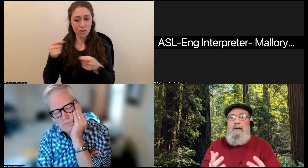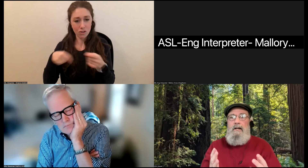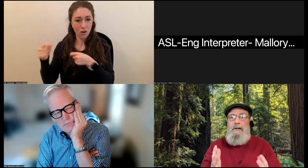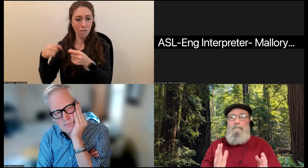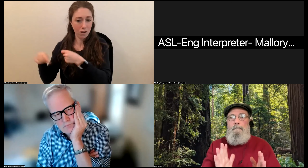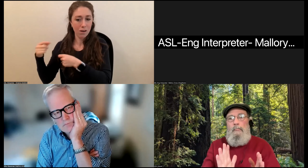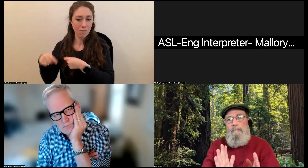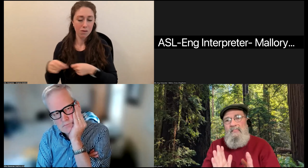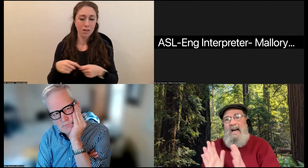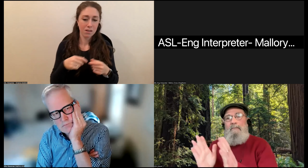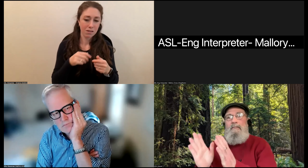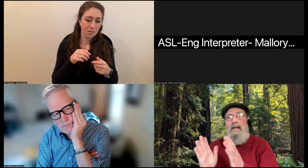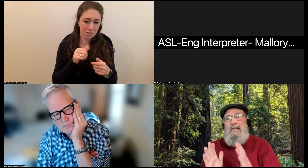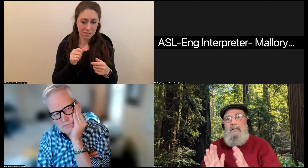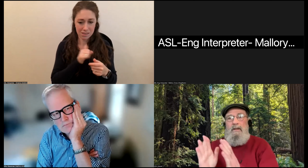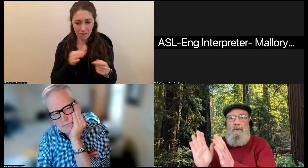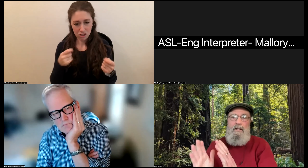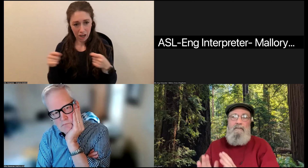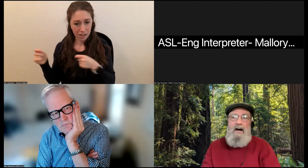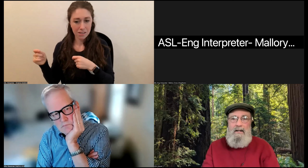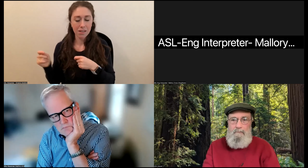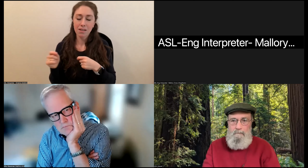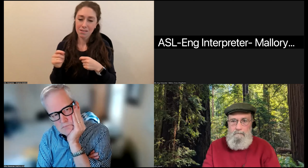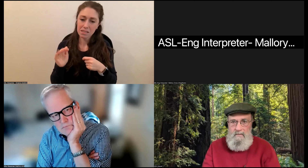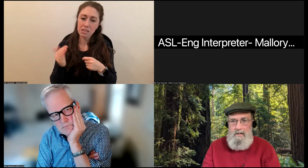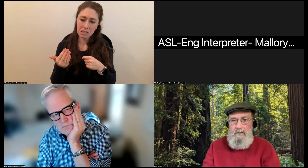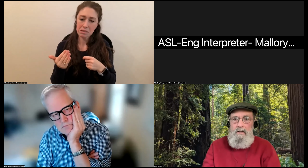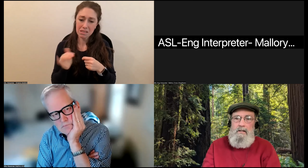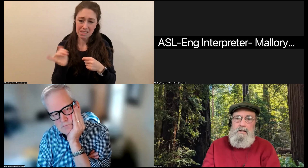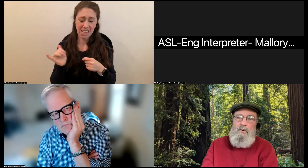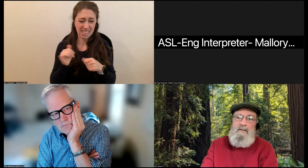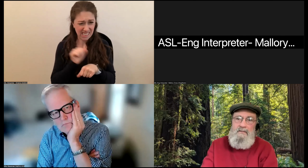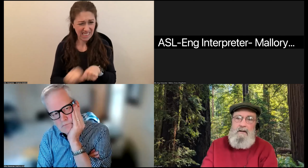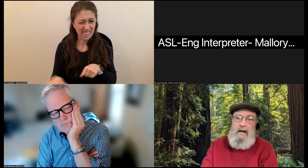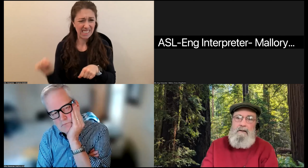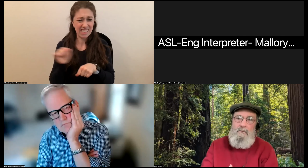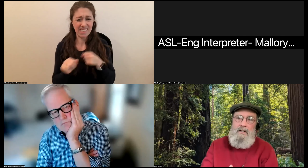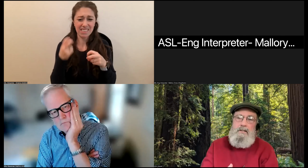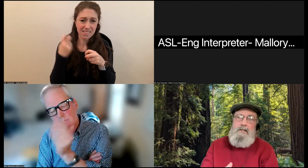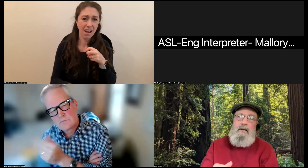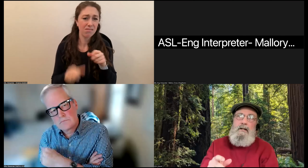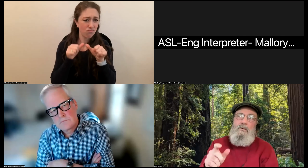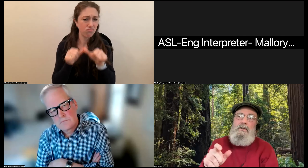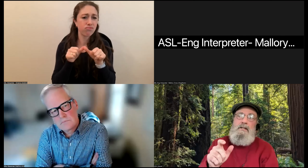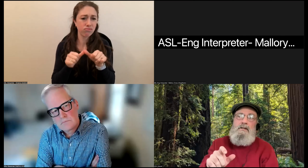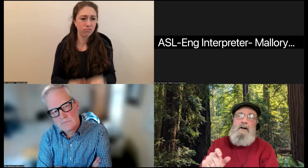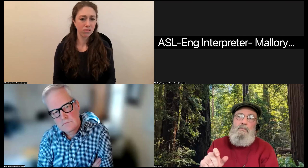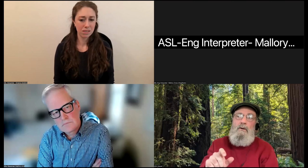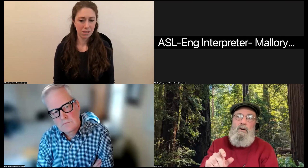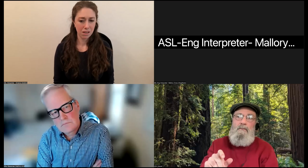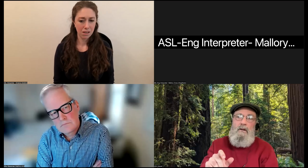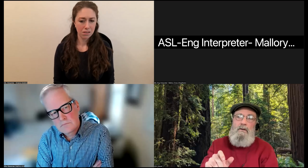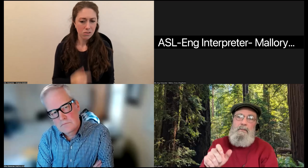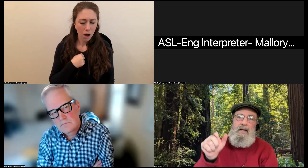existence, that seems to be rolling rock up the hill. So what I figured out was, what's a